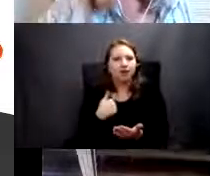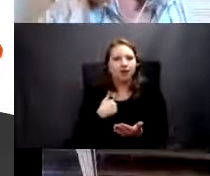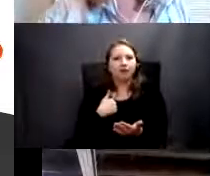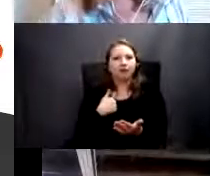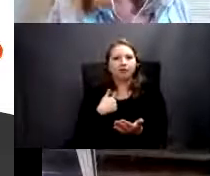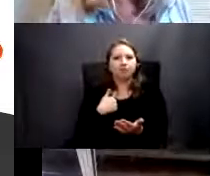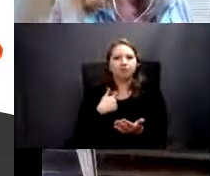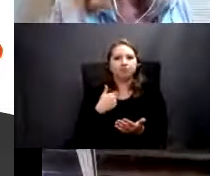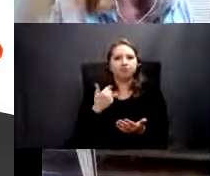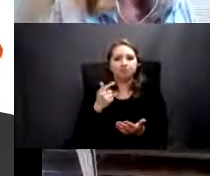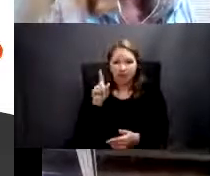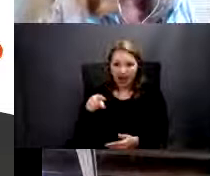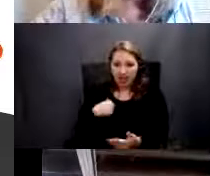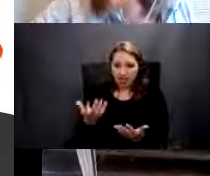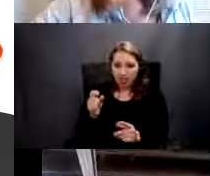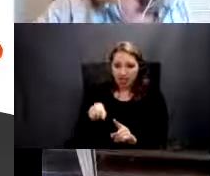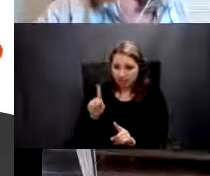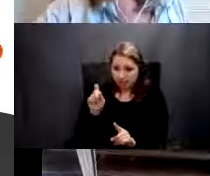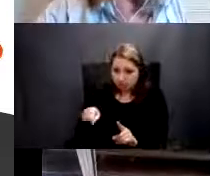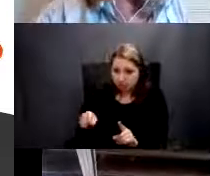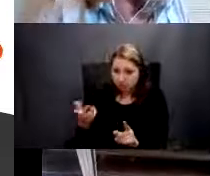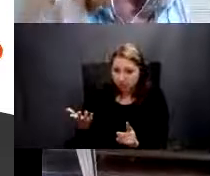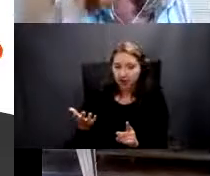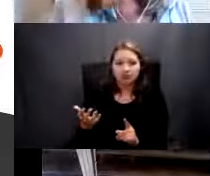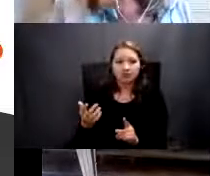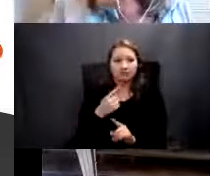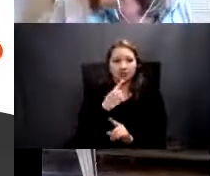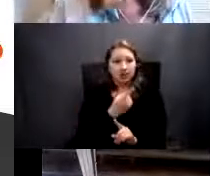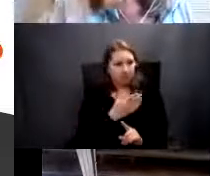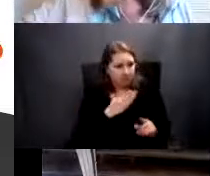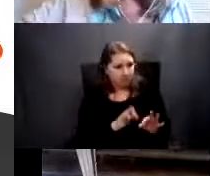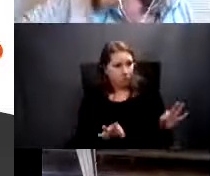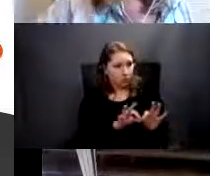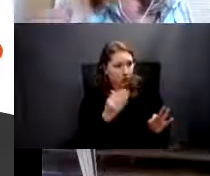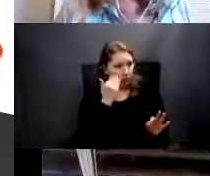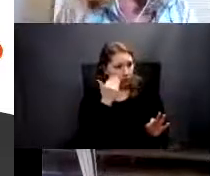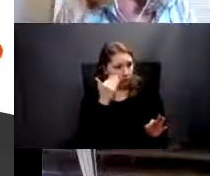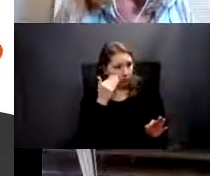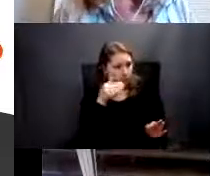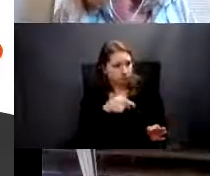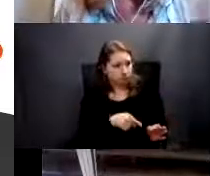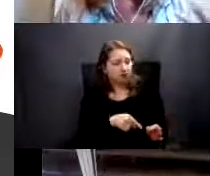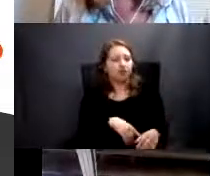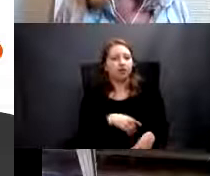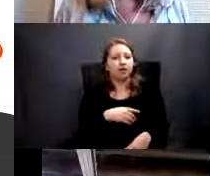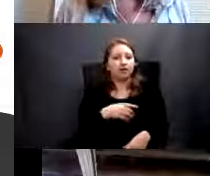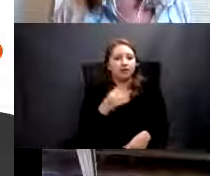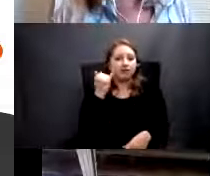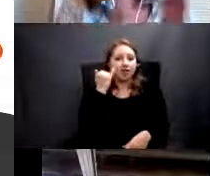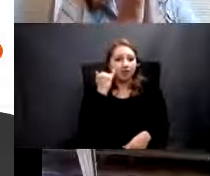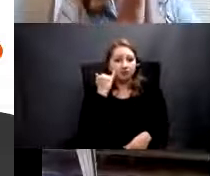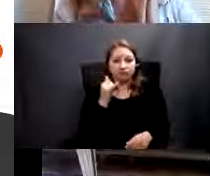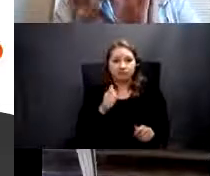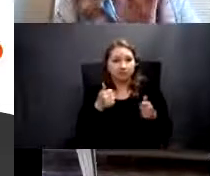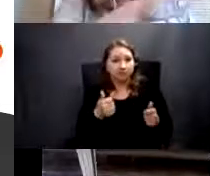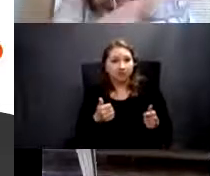ask for what I want. I'm going to tell them what I'm worth. I'm going to, you know, and then if it lands and it's like, oh,